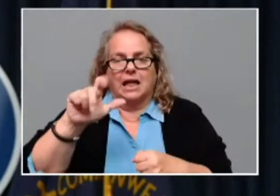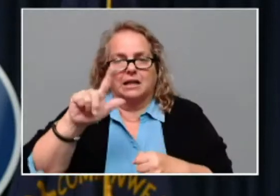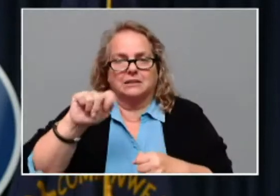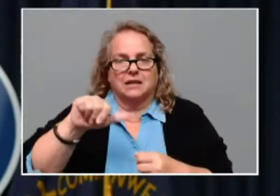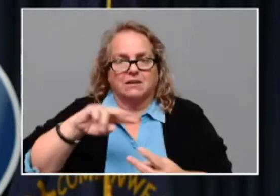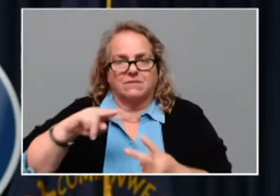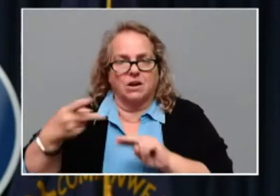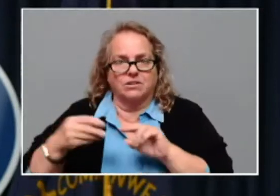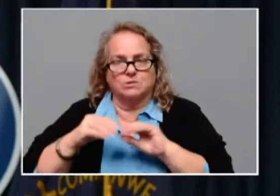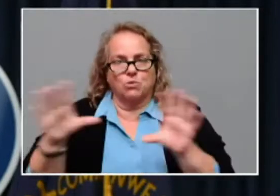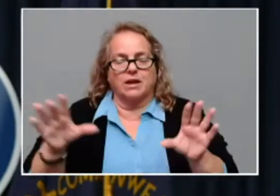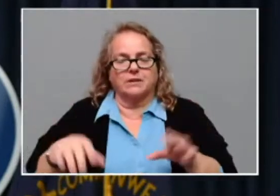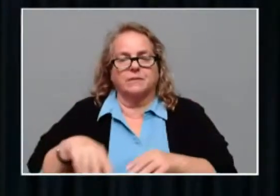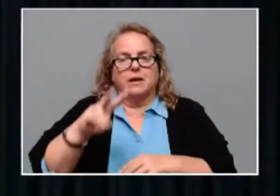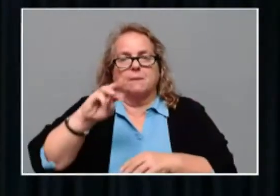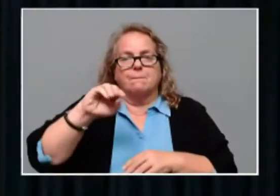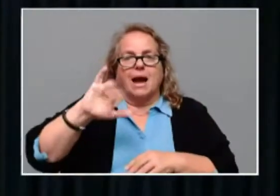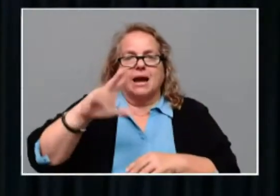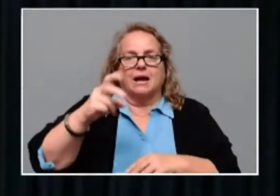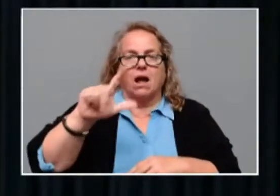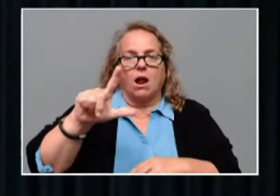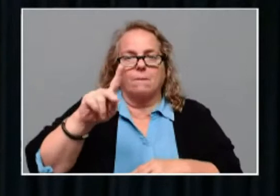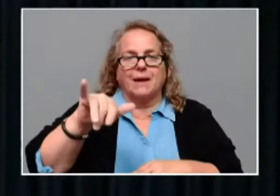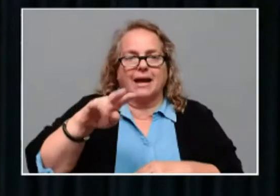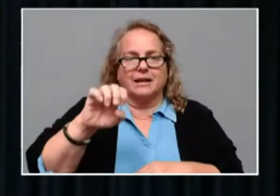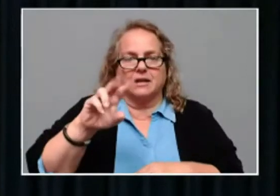question with the WKU College Heights Herald.